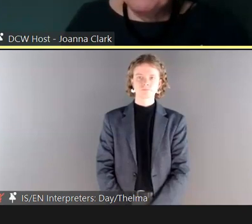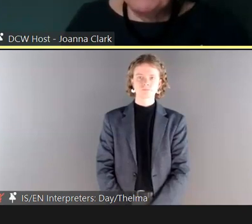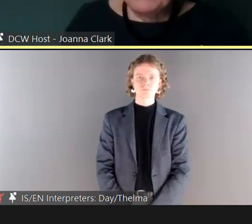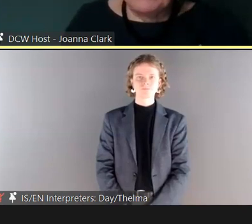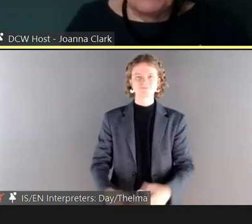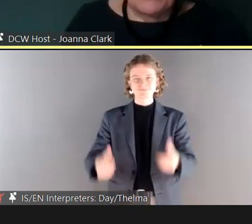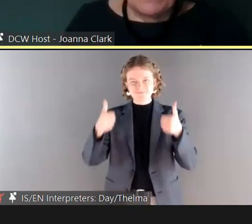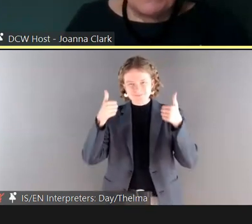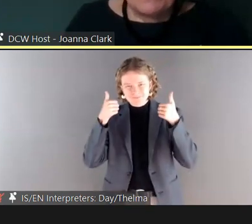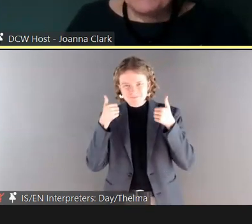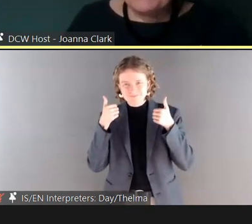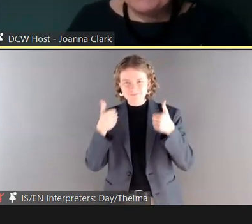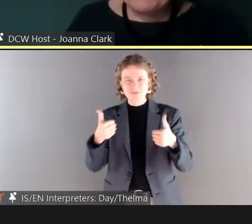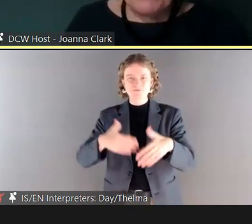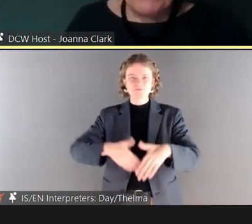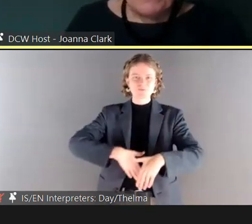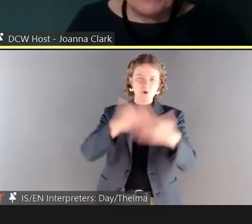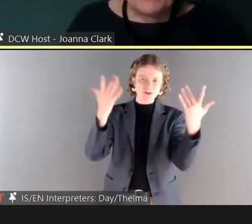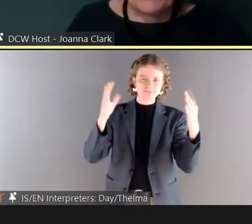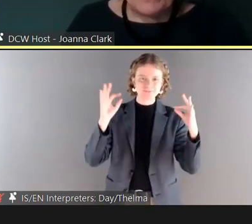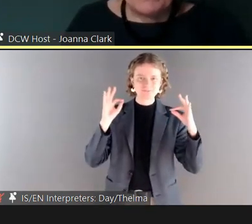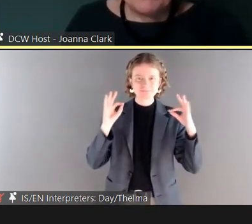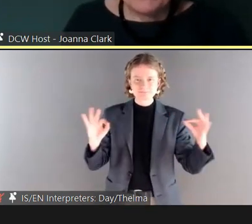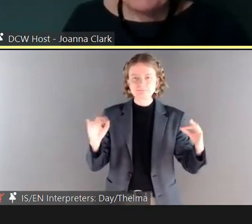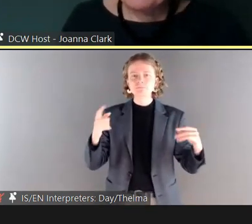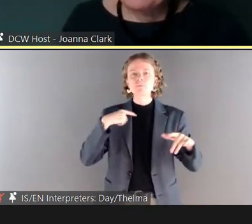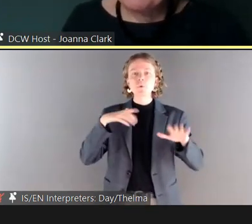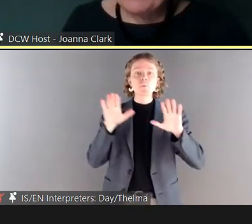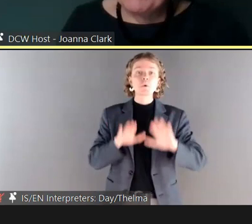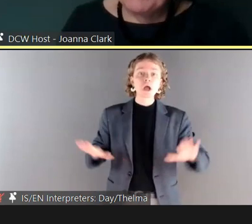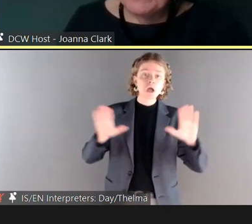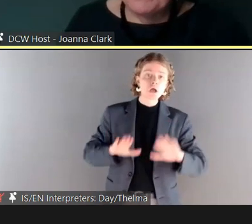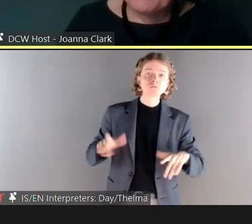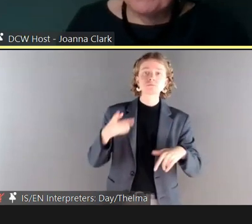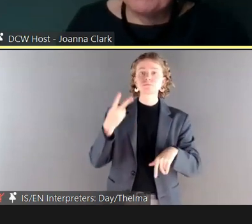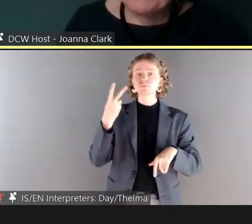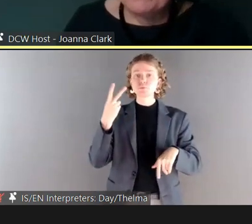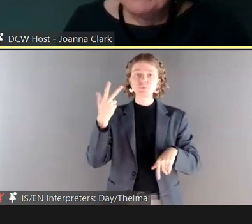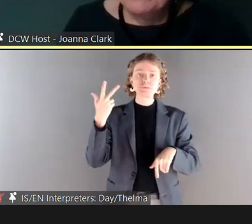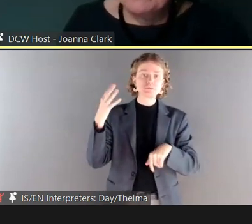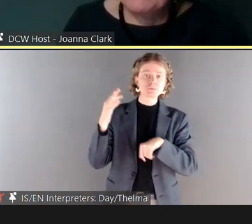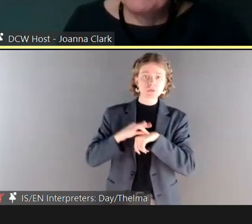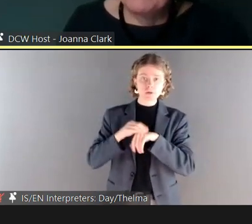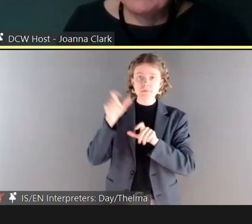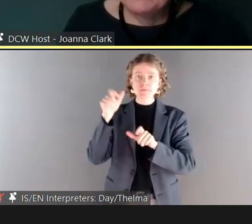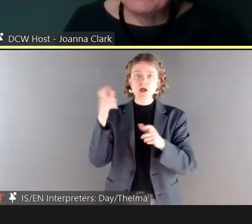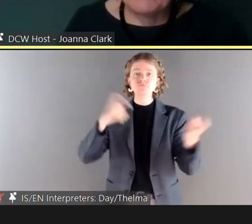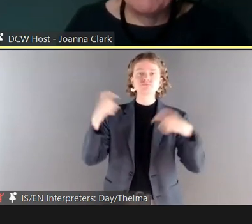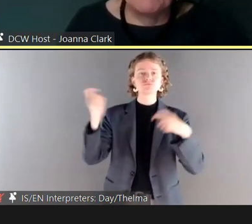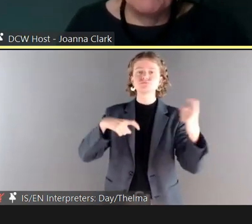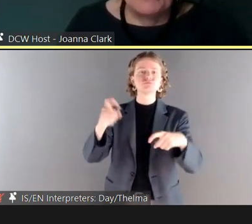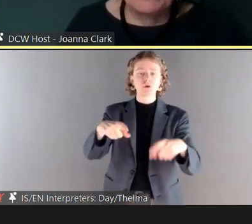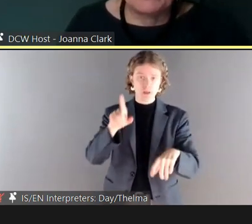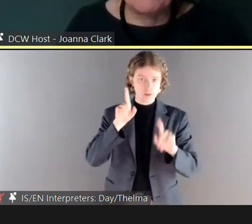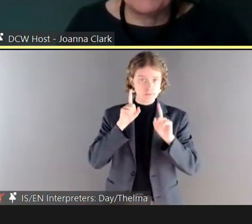Hello, good morning, everybody. We're just waiting for a few people to arrive, but I think we have quite a lot of people here already. So